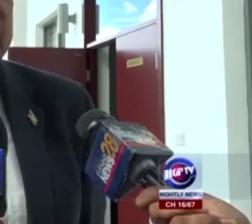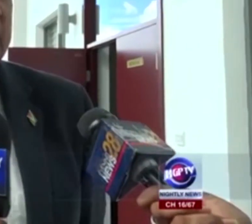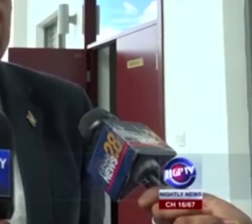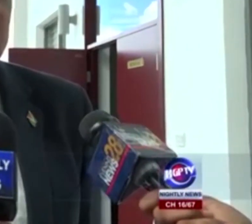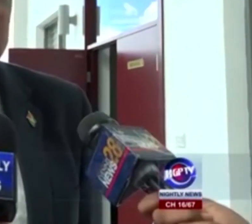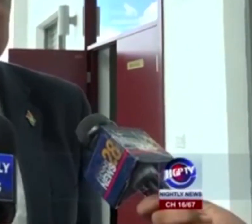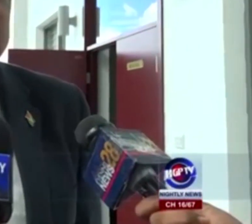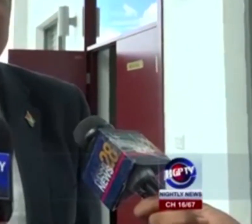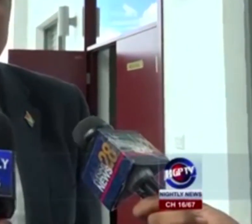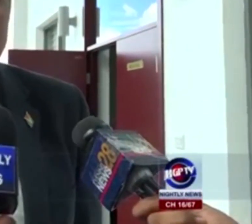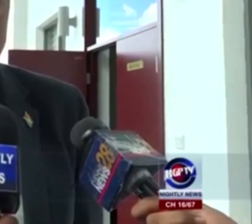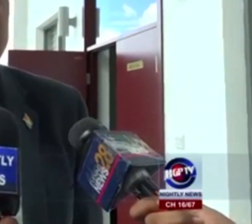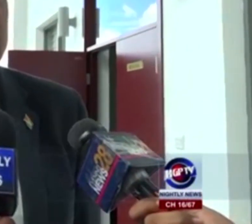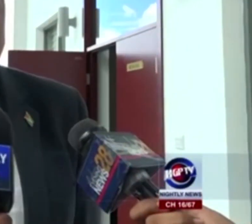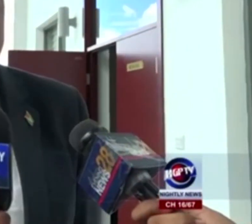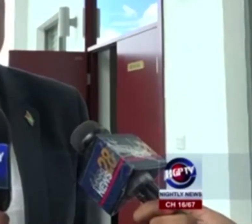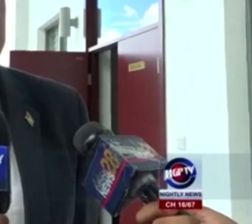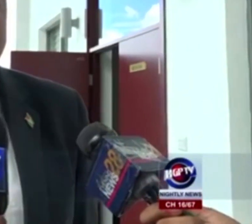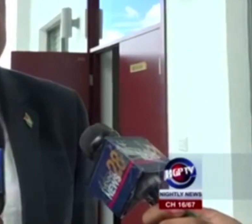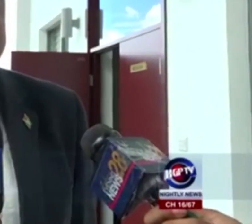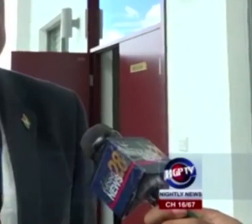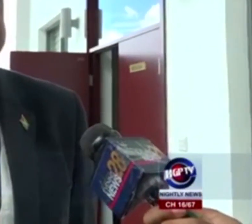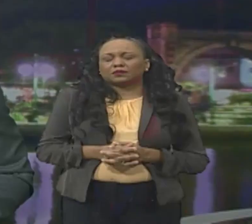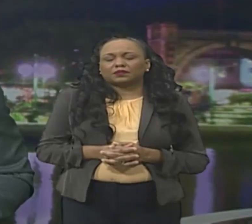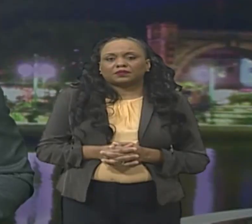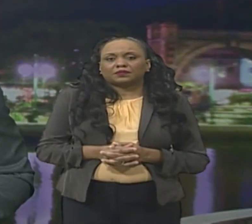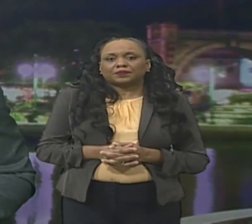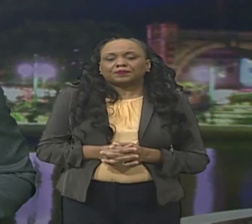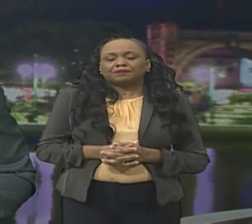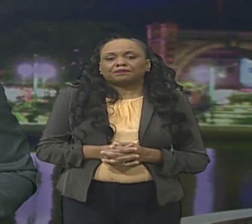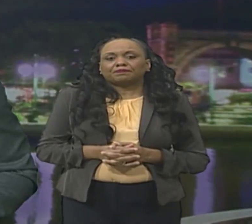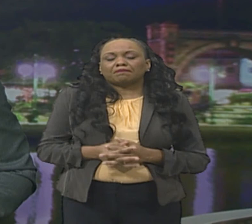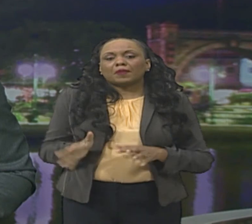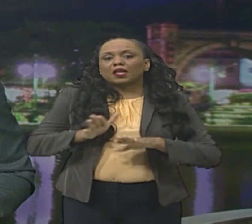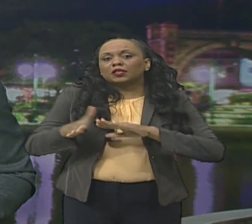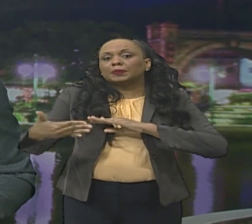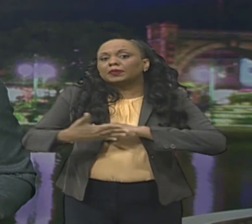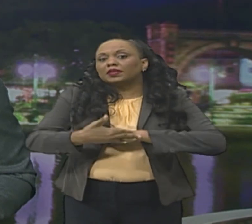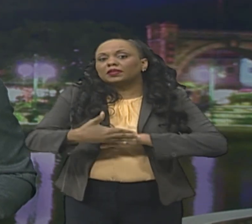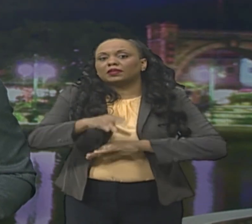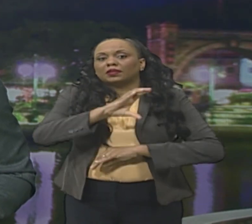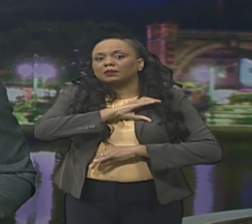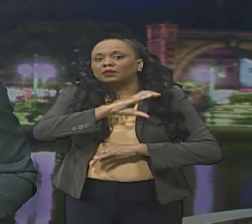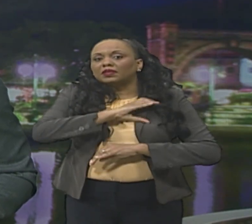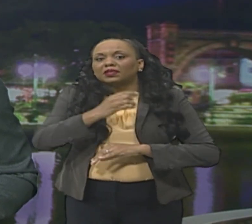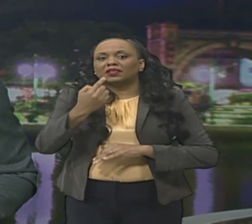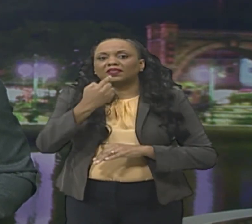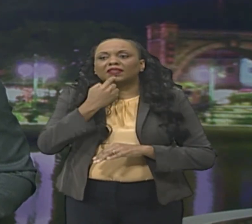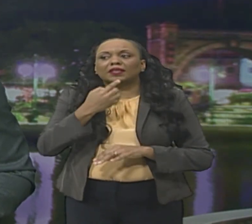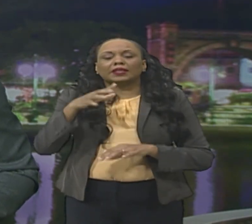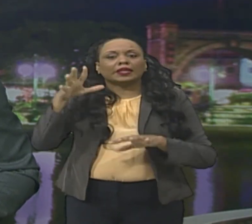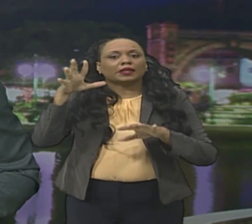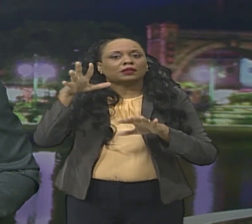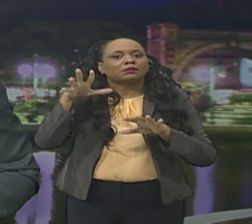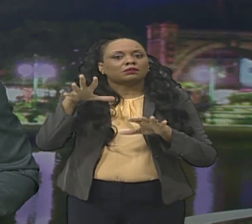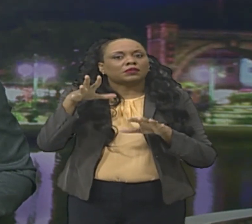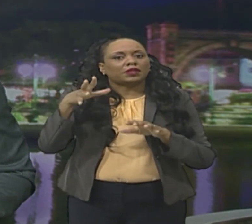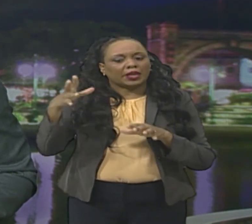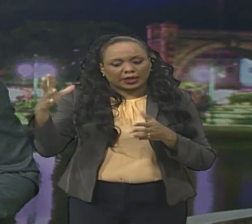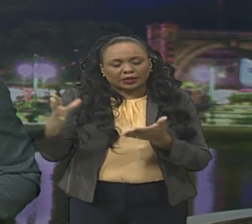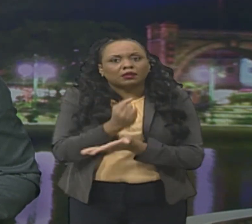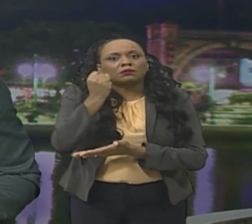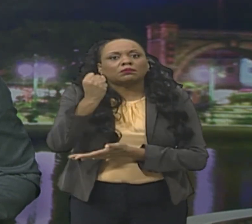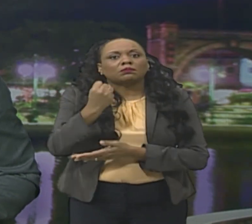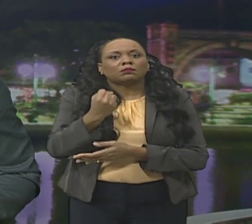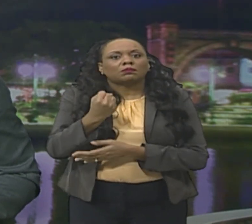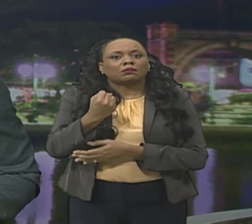wildlife protection laws, etc. are respected. Law enforcement authorities in Jamaica say they have seized cocaine